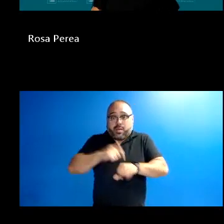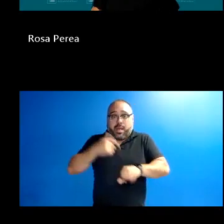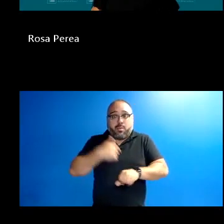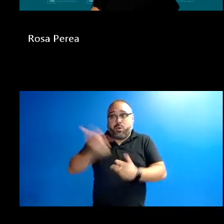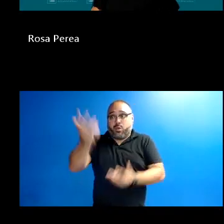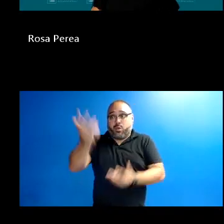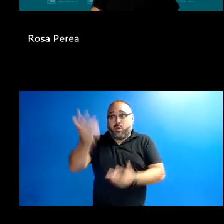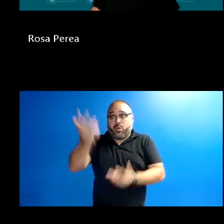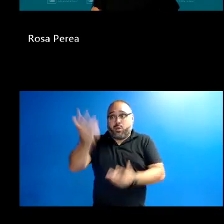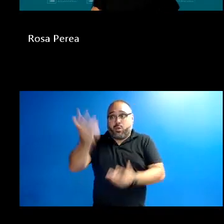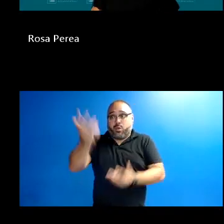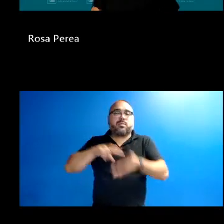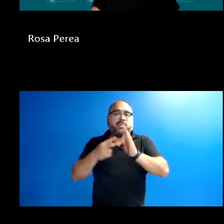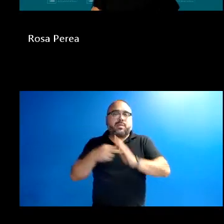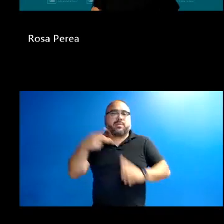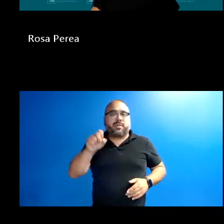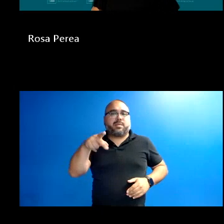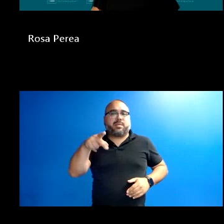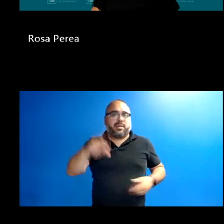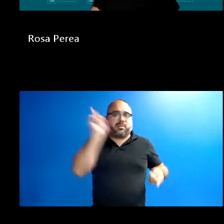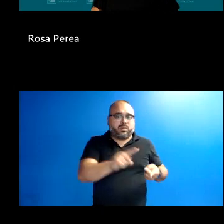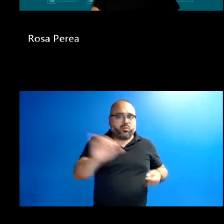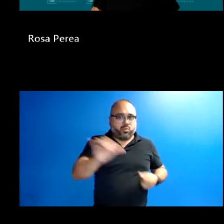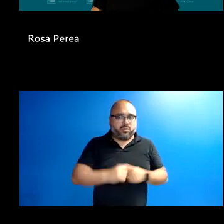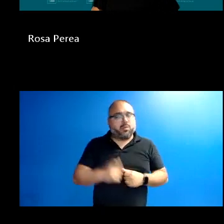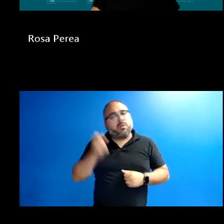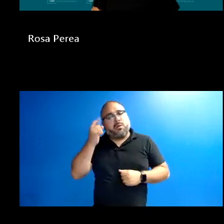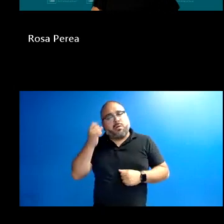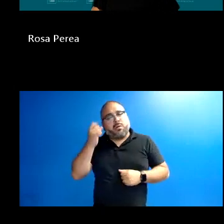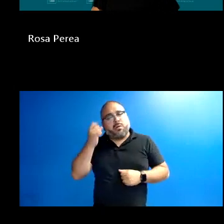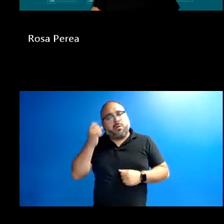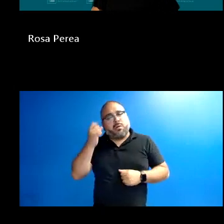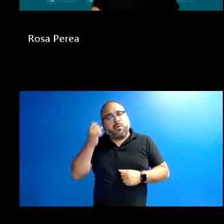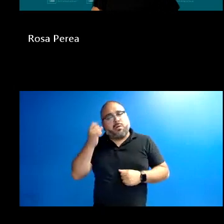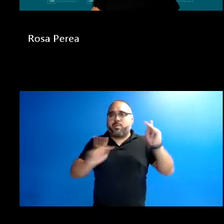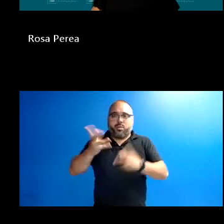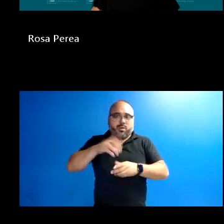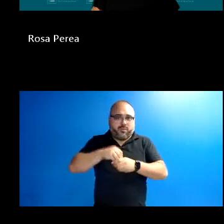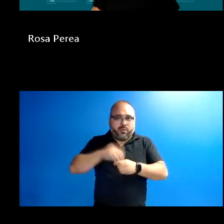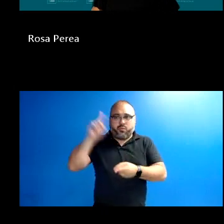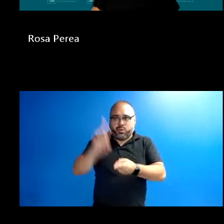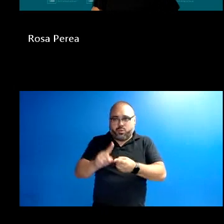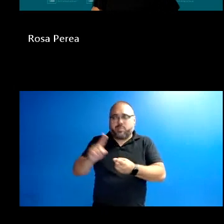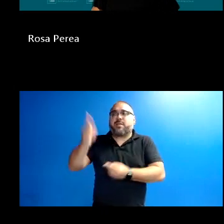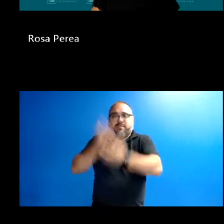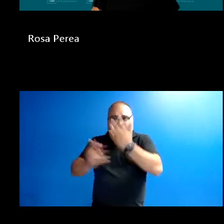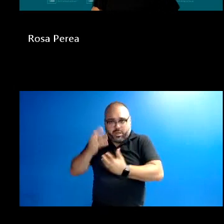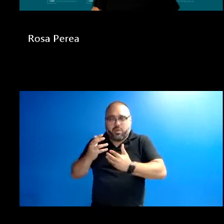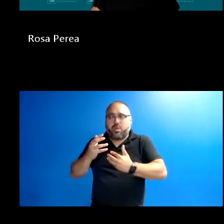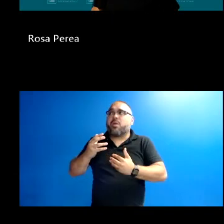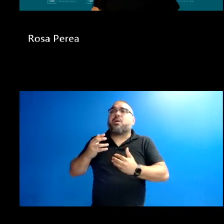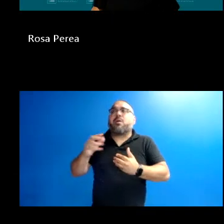less. Now, don't get me wrong, there's many other stakeholders involved in reducing wildfire risk, and we're also working with them.